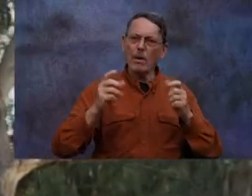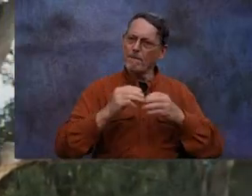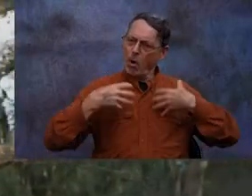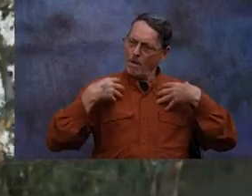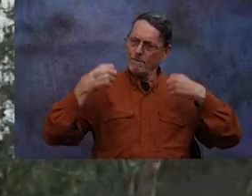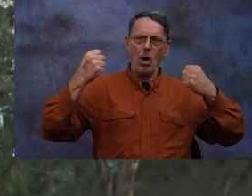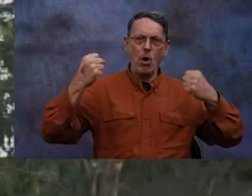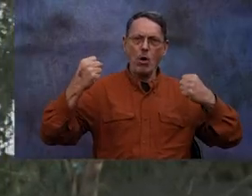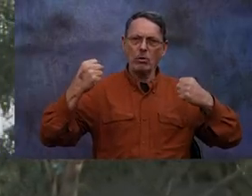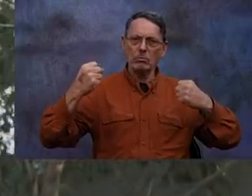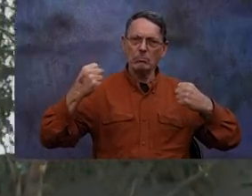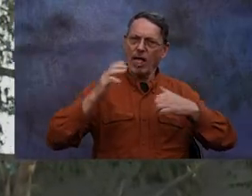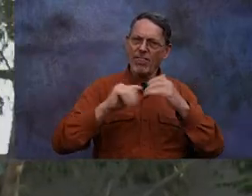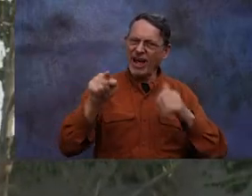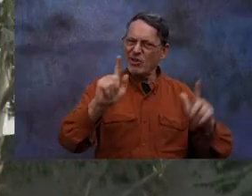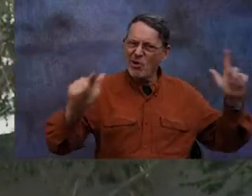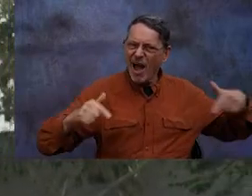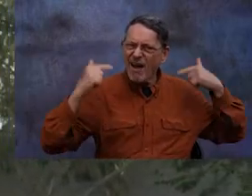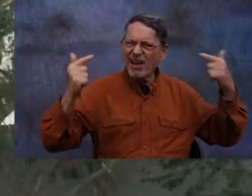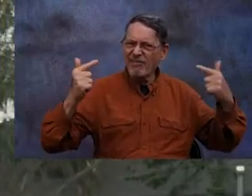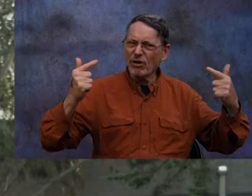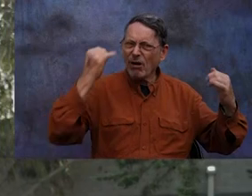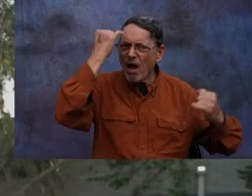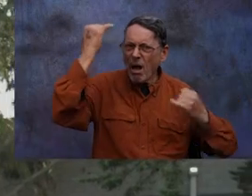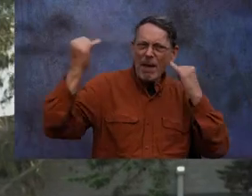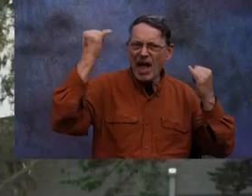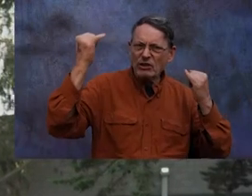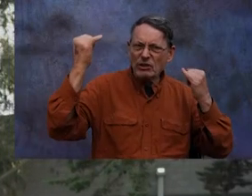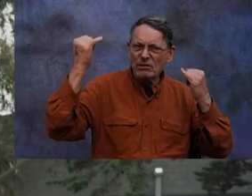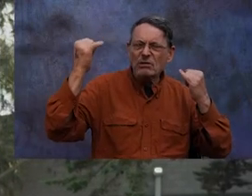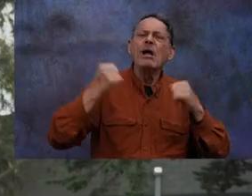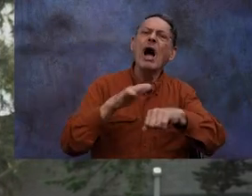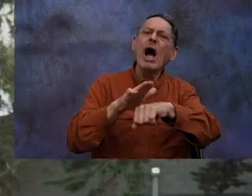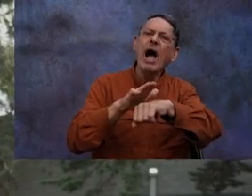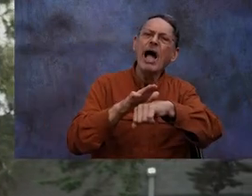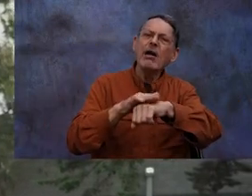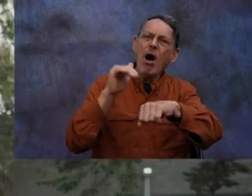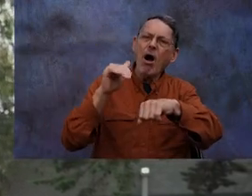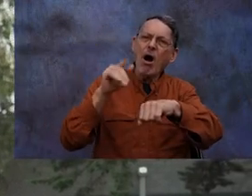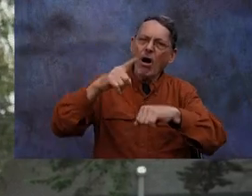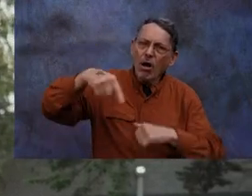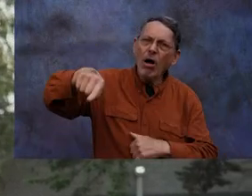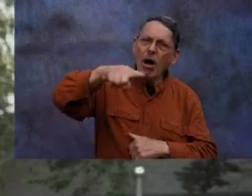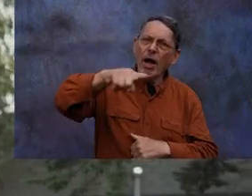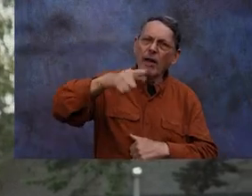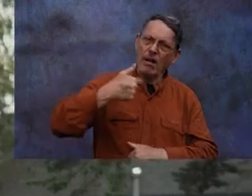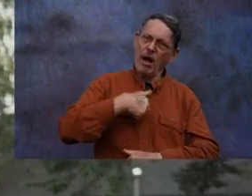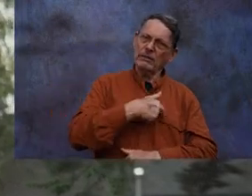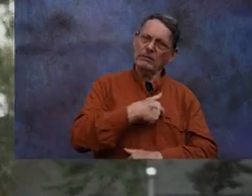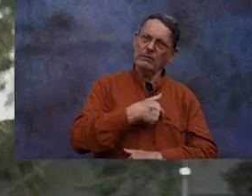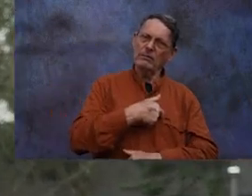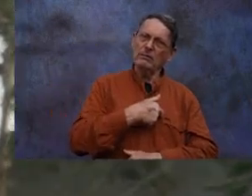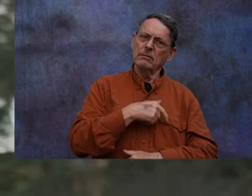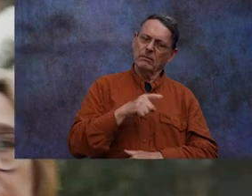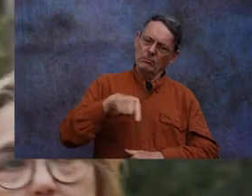become bigger and bolder than we have ever imagined. I call